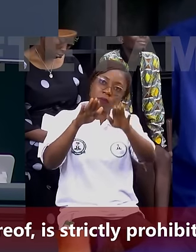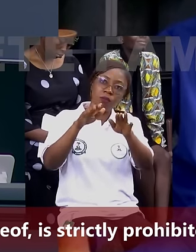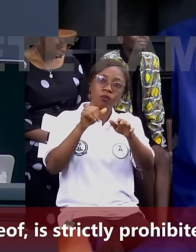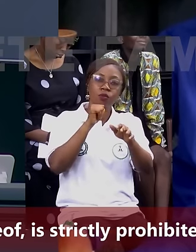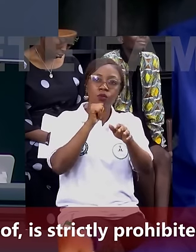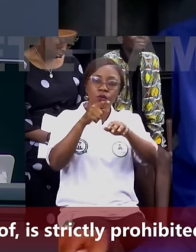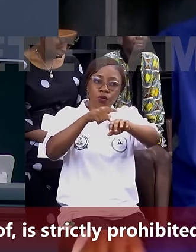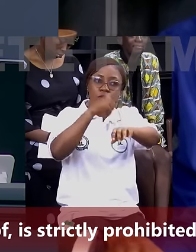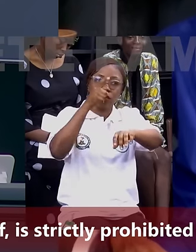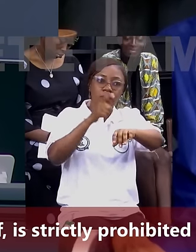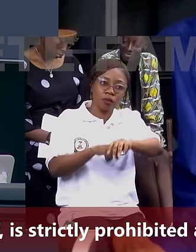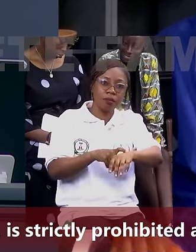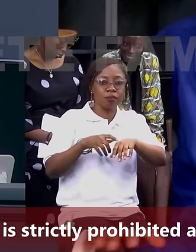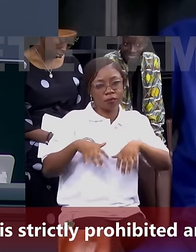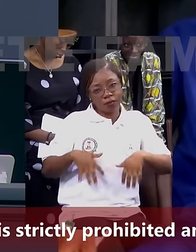he tired.